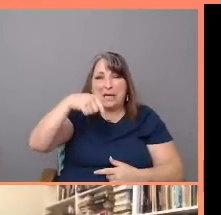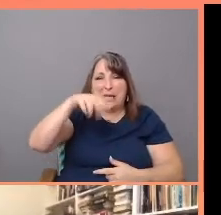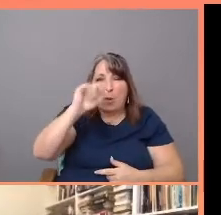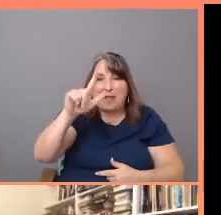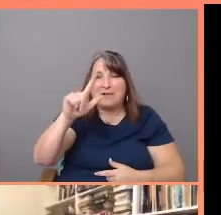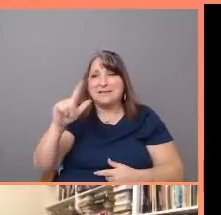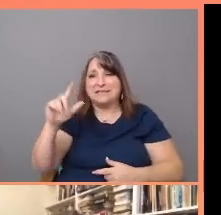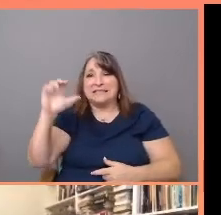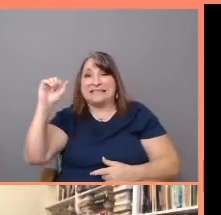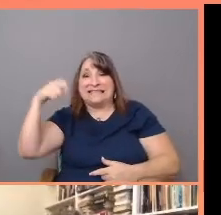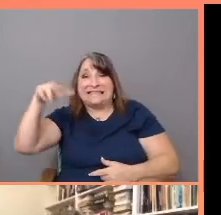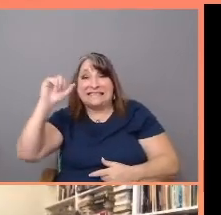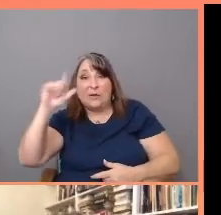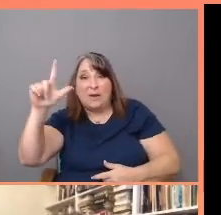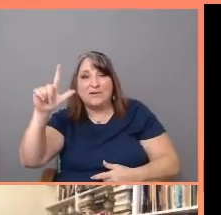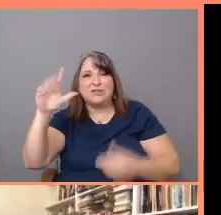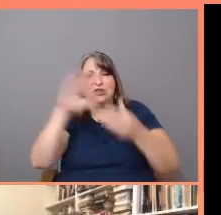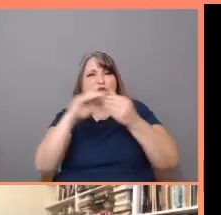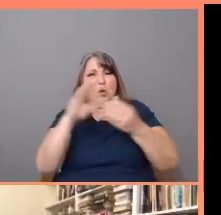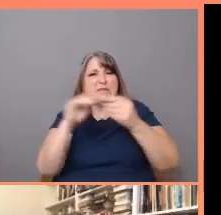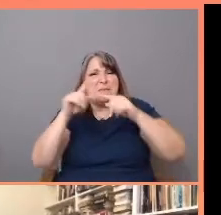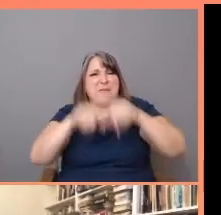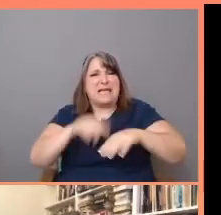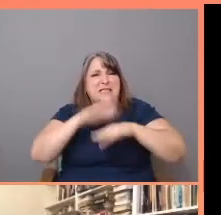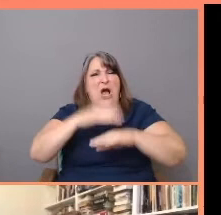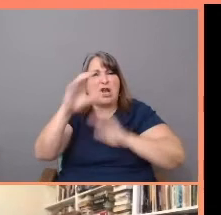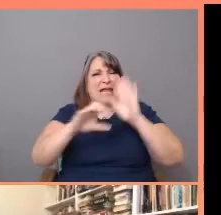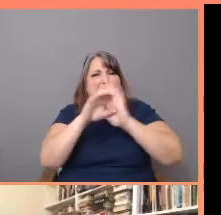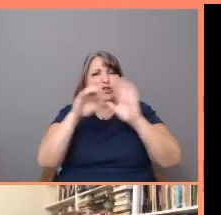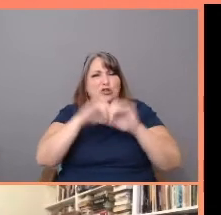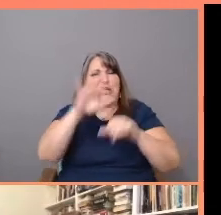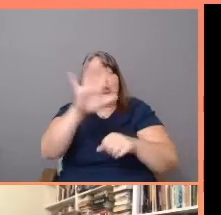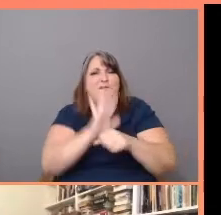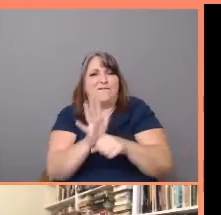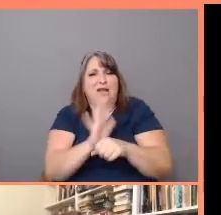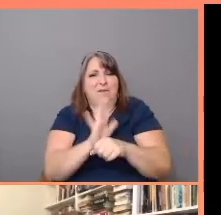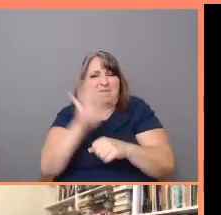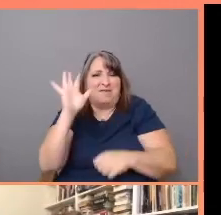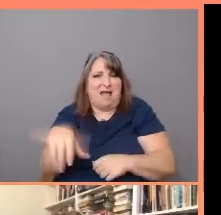sequels, stories based on the character in your film.